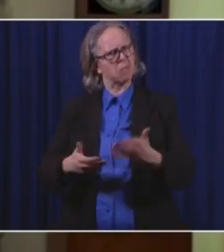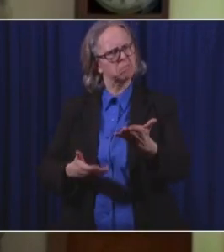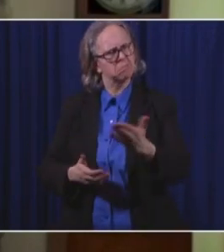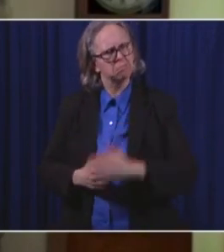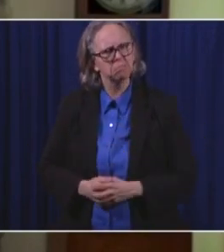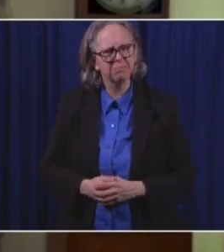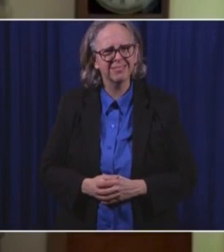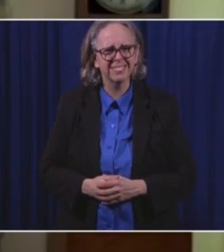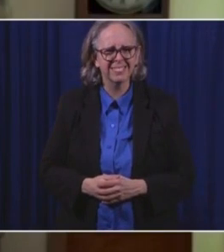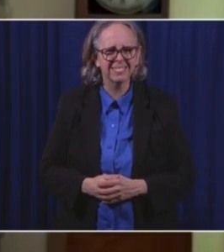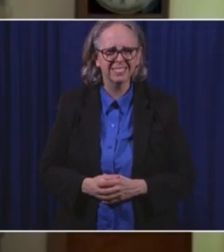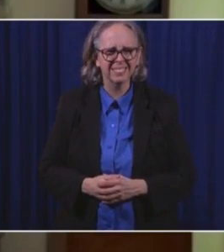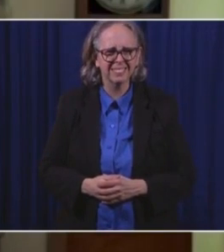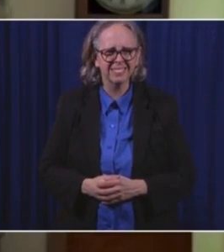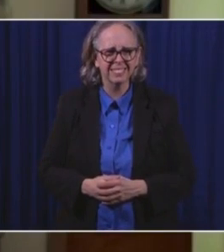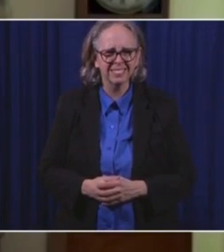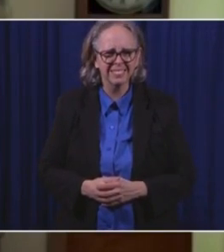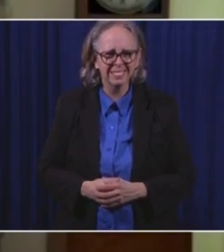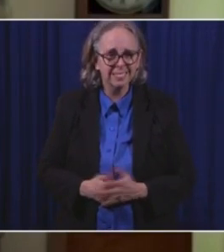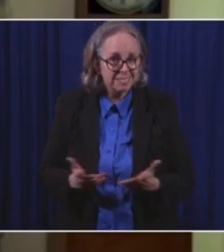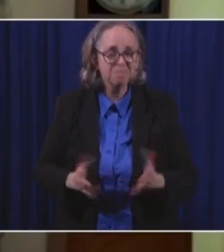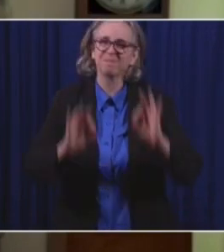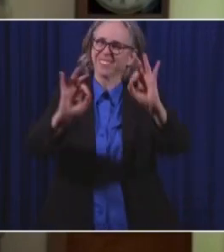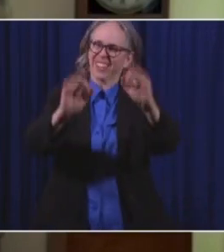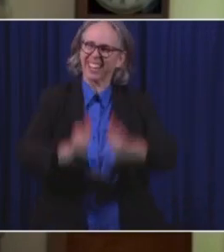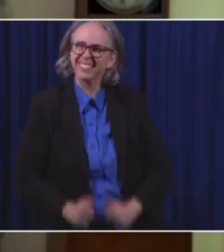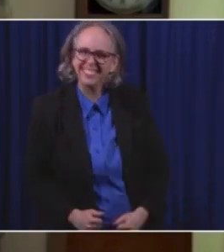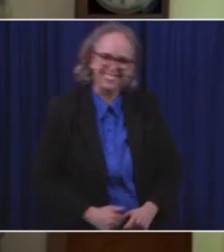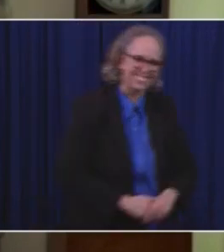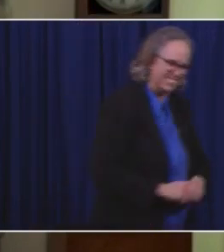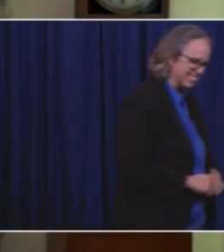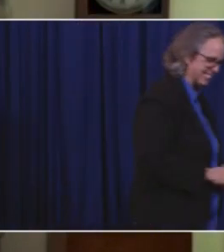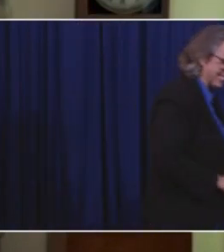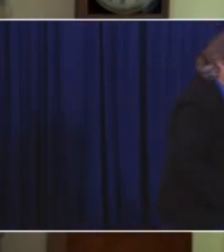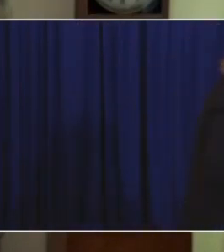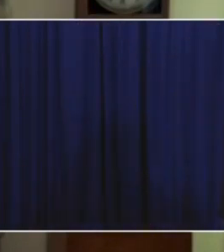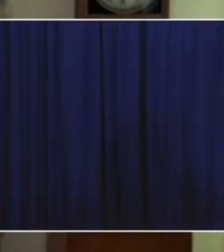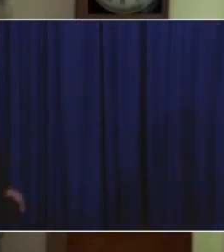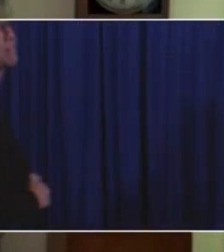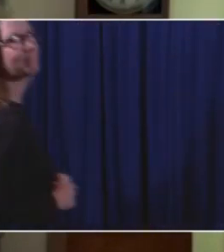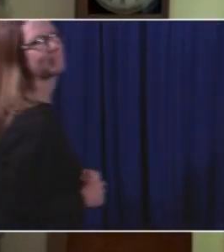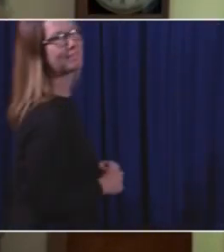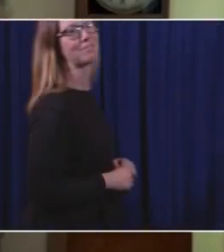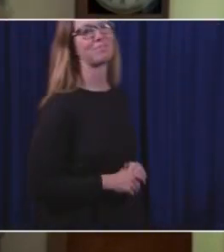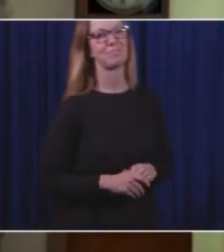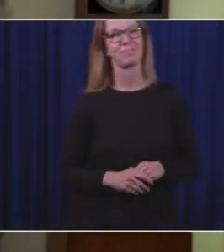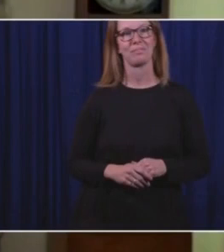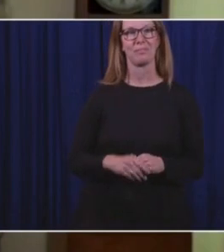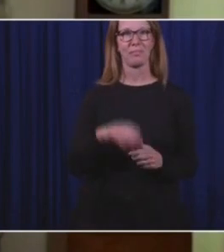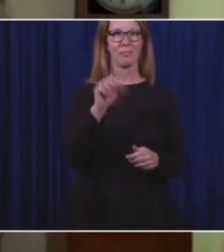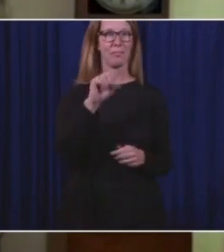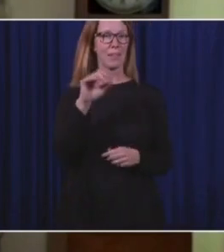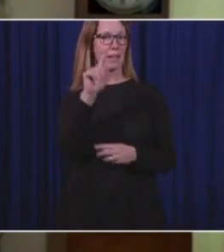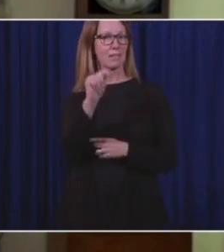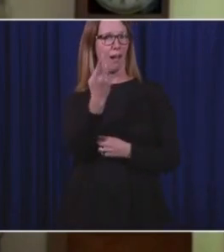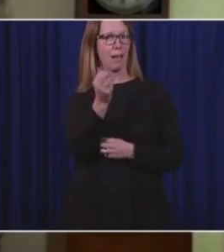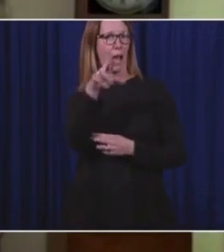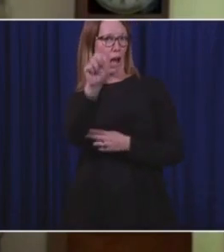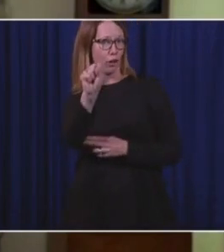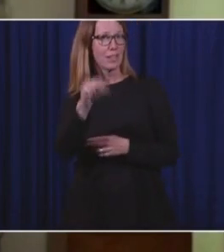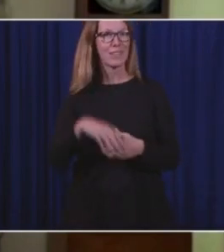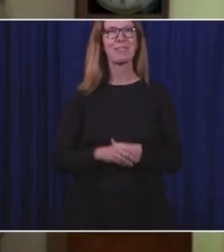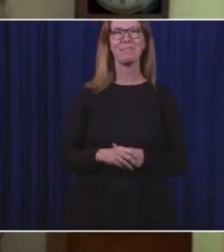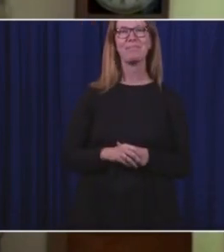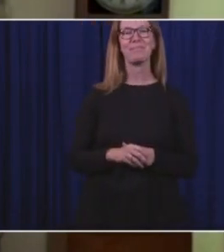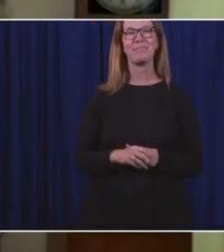Next question is from Scott Hallis at the Xenia Daily Gazette. Hi, Governor. How are you? Good. So